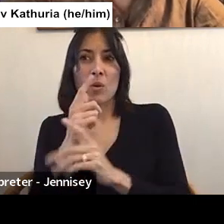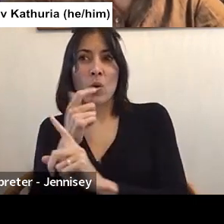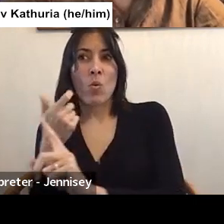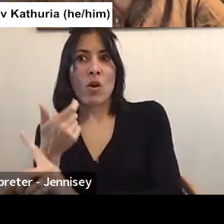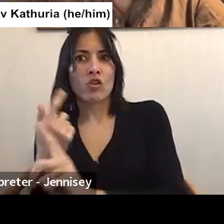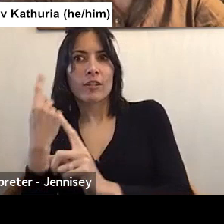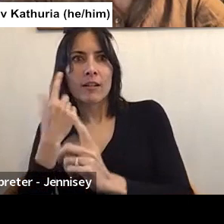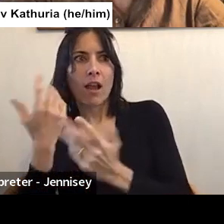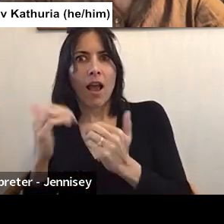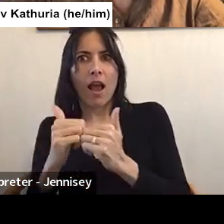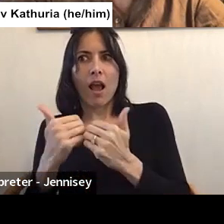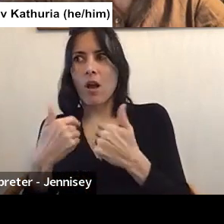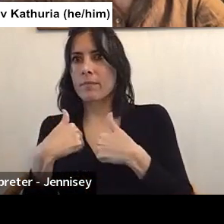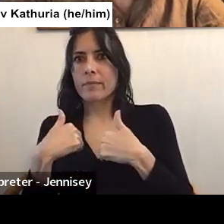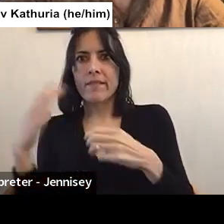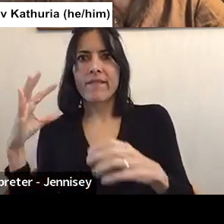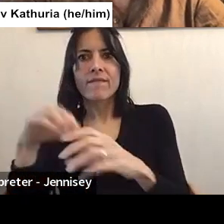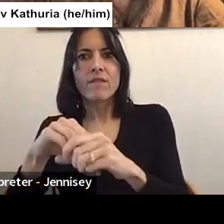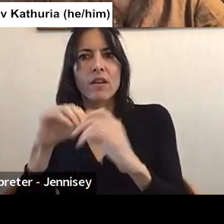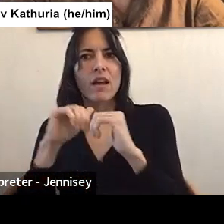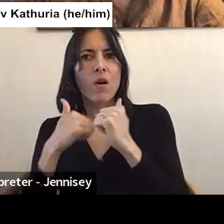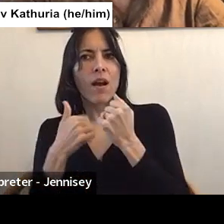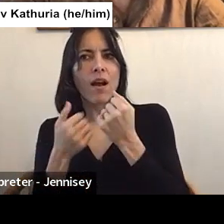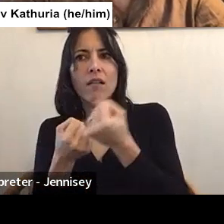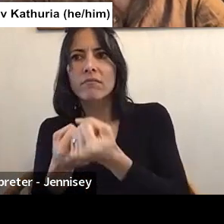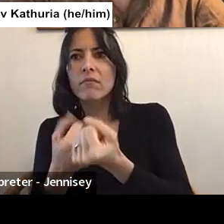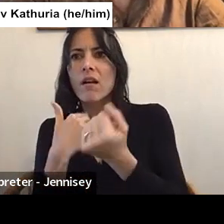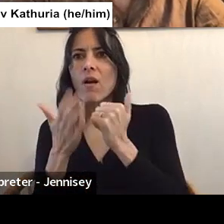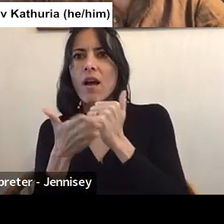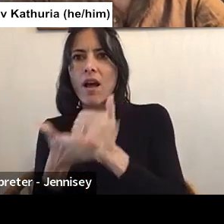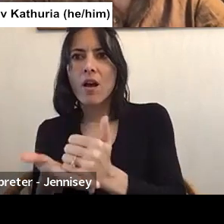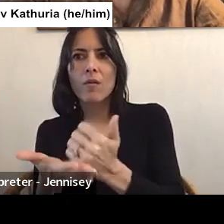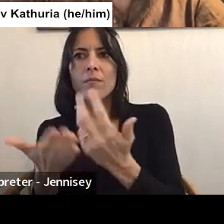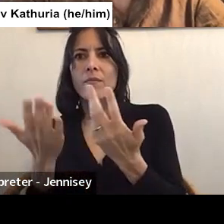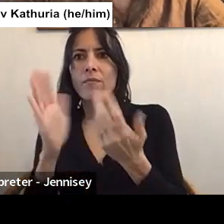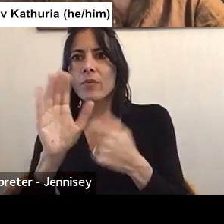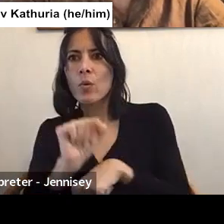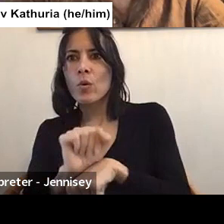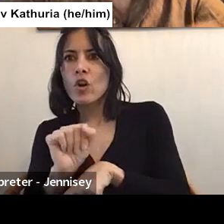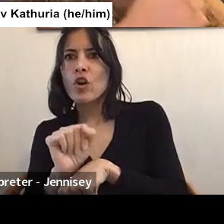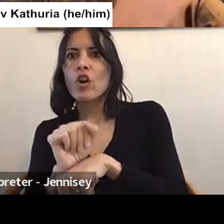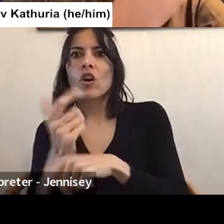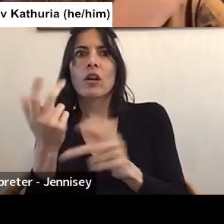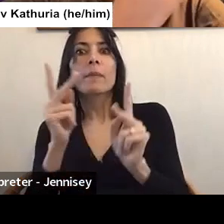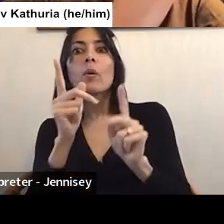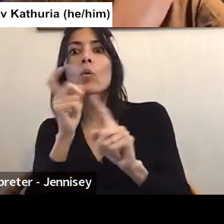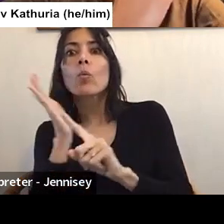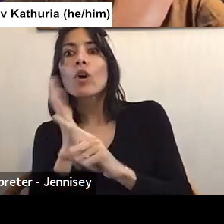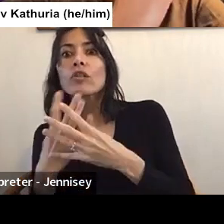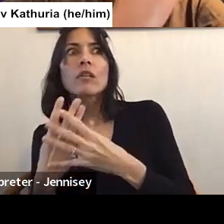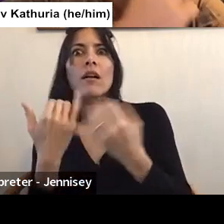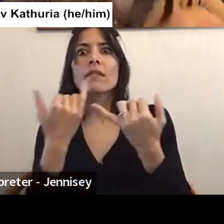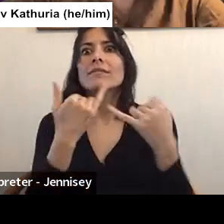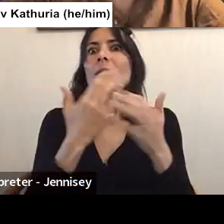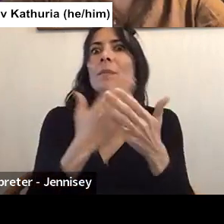that, like, what could I do to support your work and the work of people who are currently and formerly incarcerated? And for